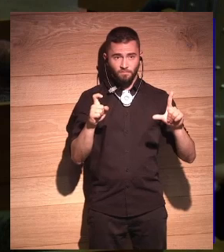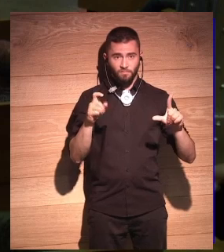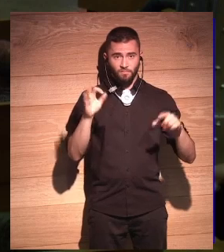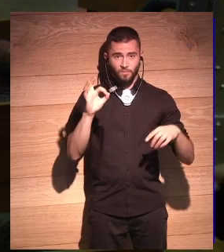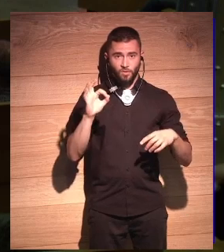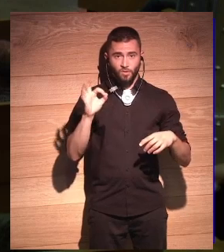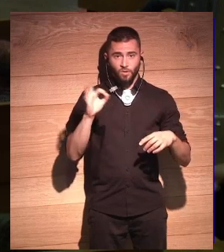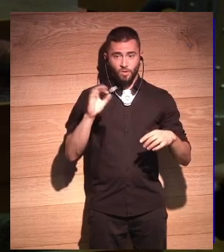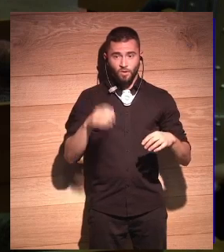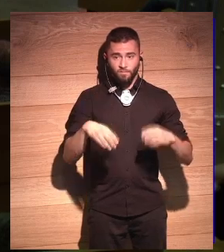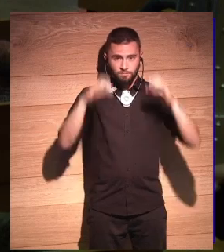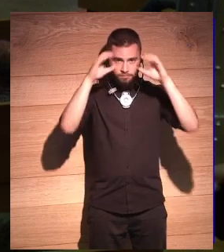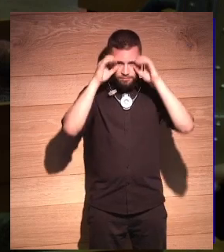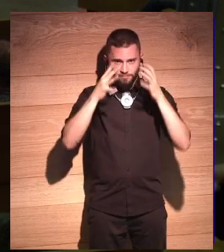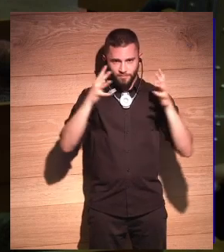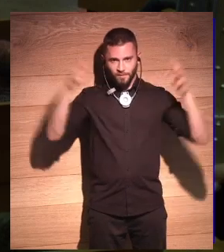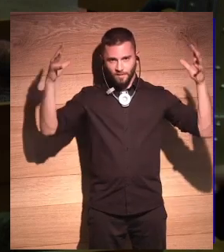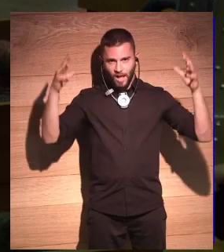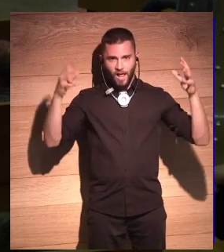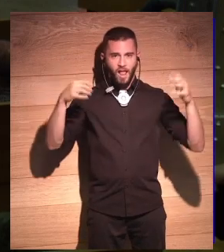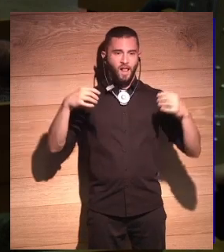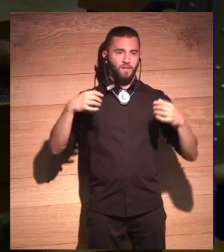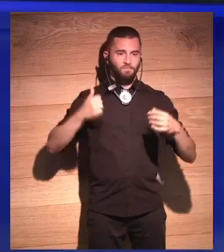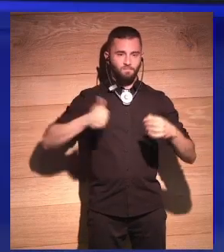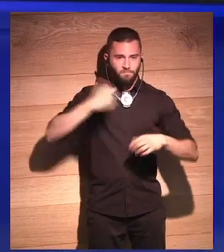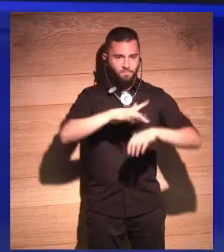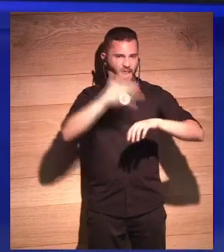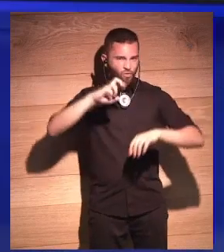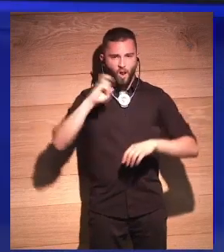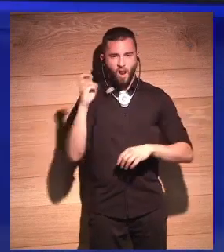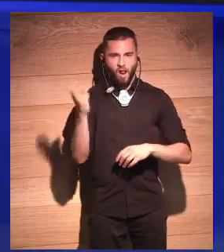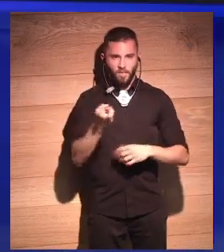it's the same technology that drives it, and it's the same skill sets.